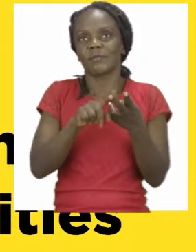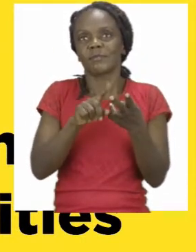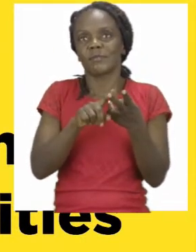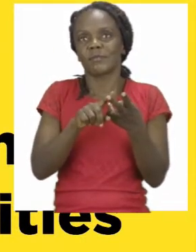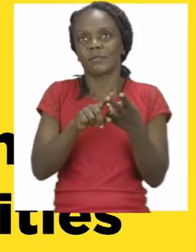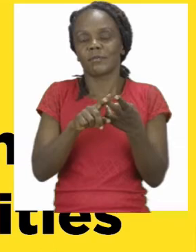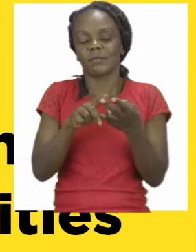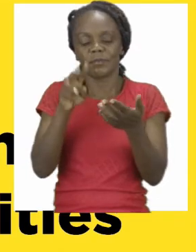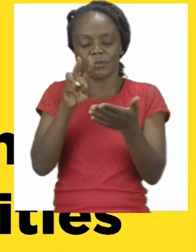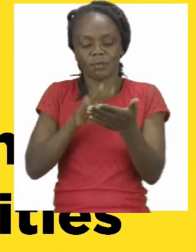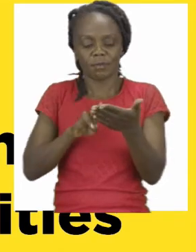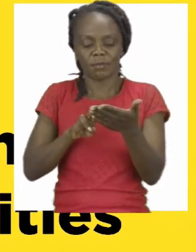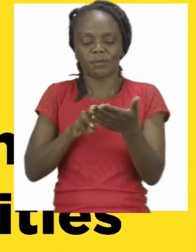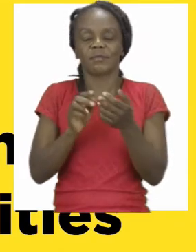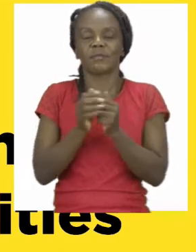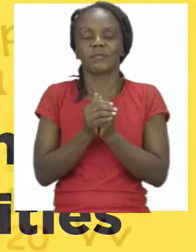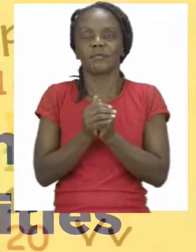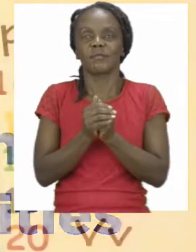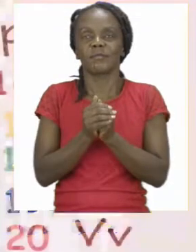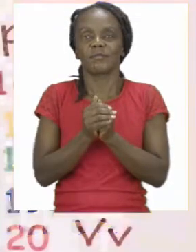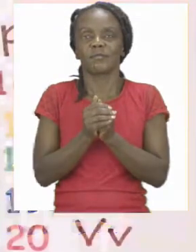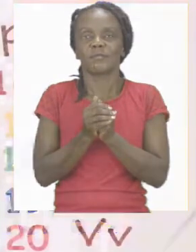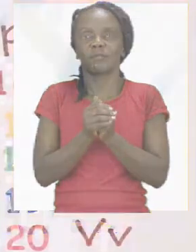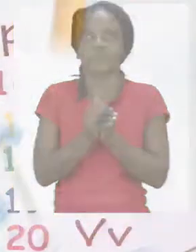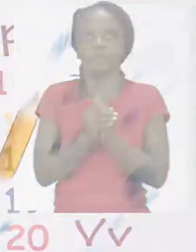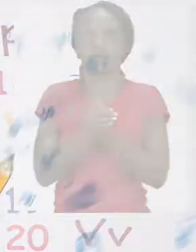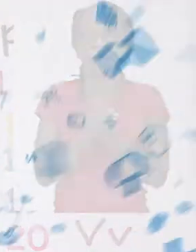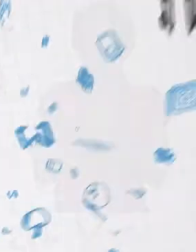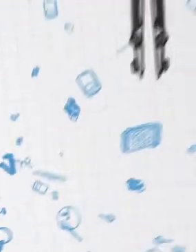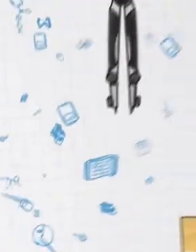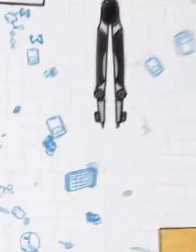similarities and reading.